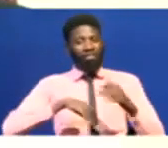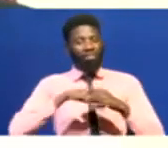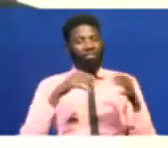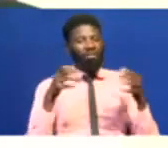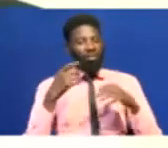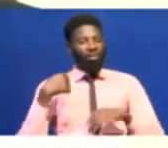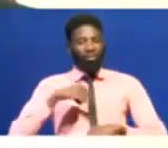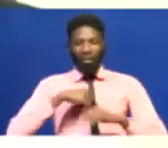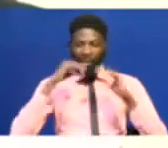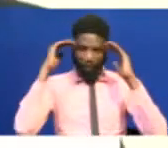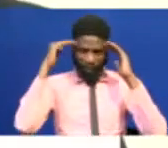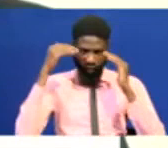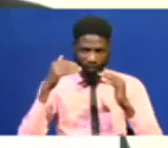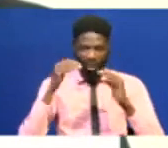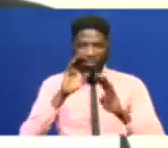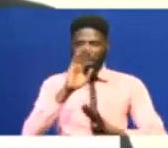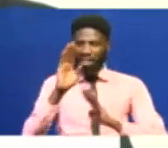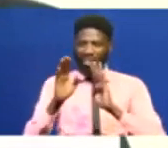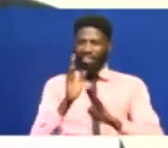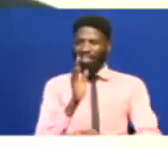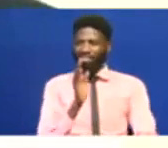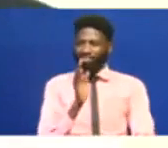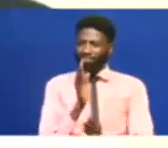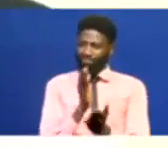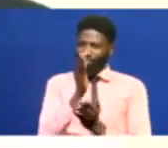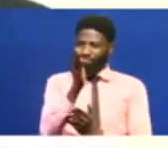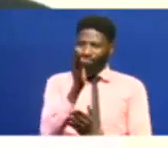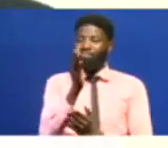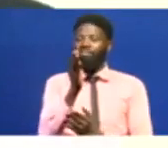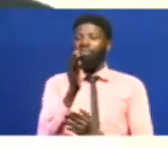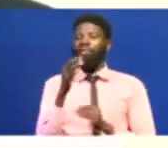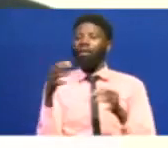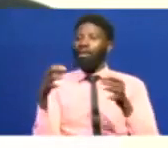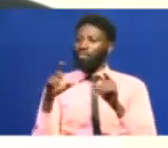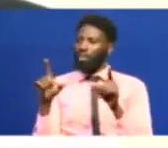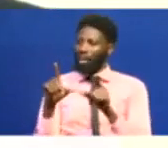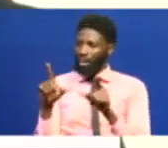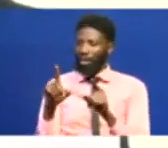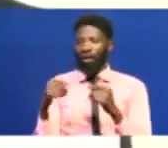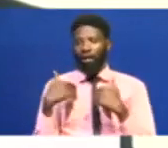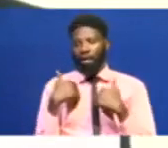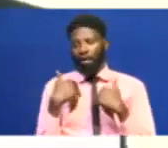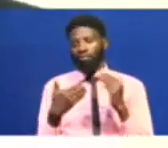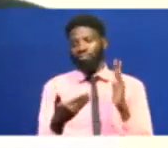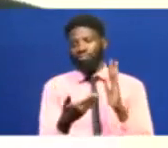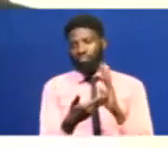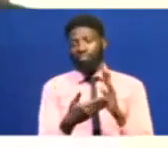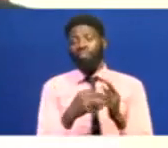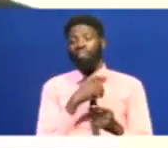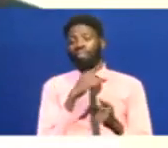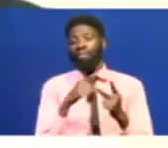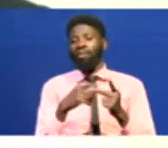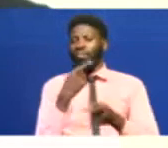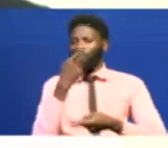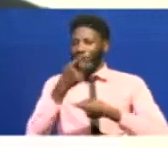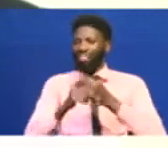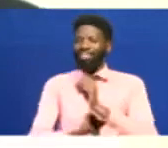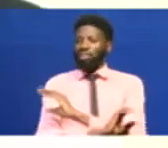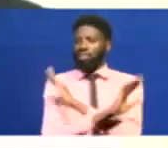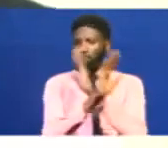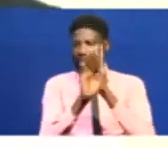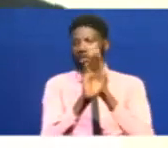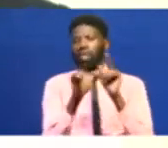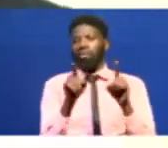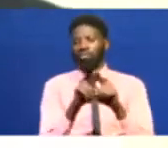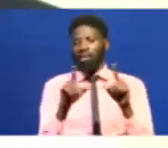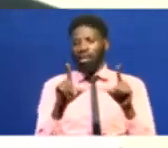on integrity, which I think the club licensing is capturing that. Transparency, we the same thing, the club license